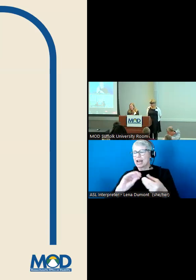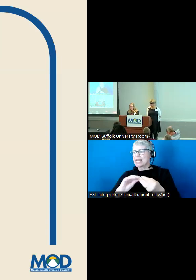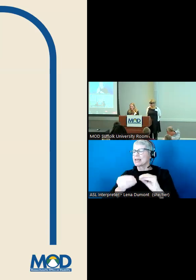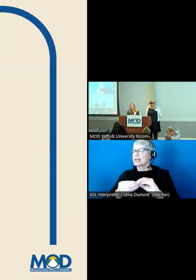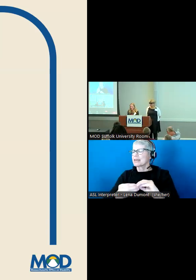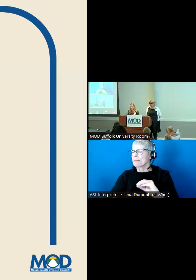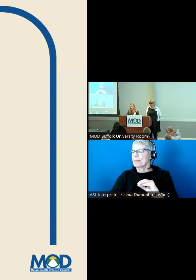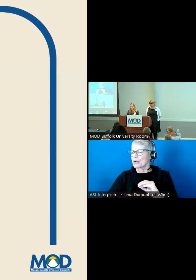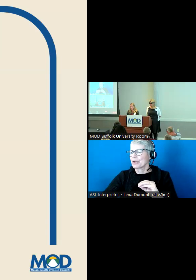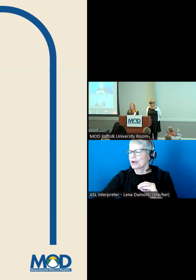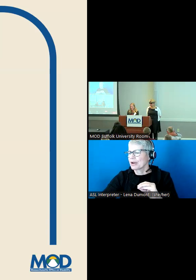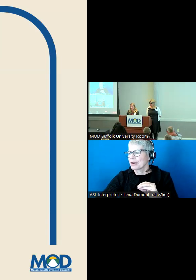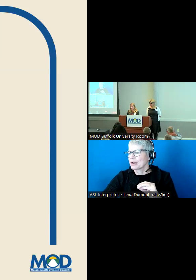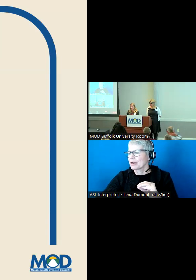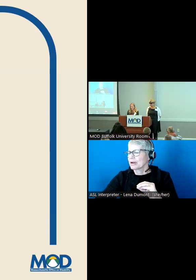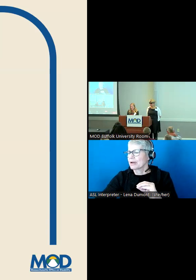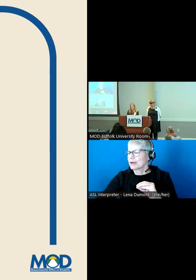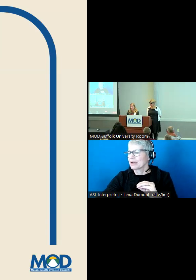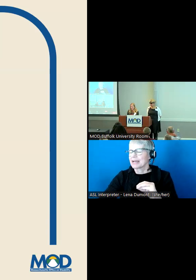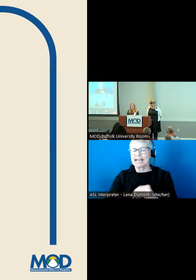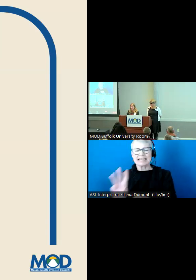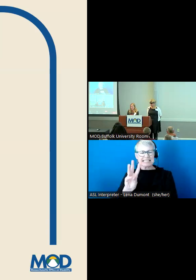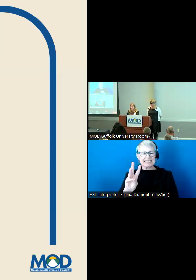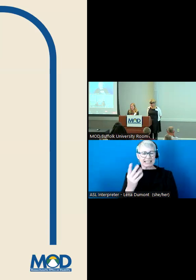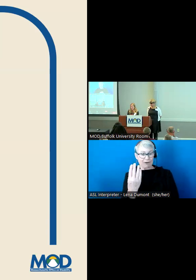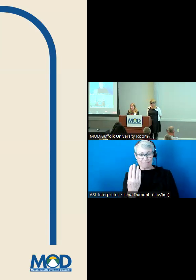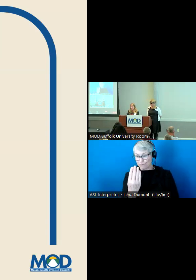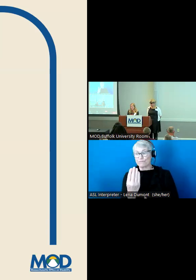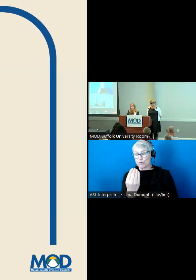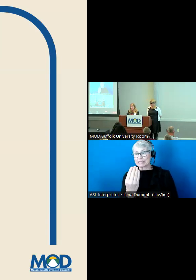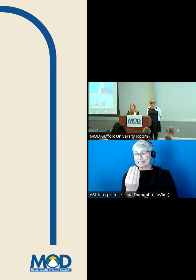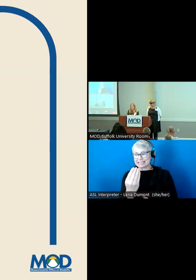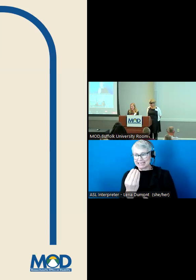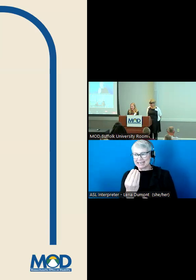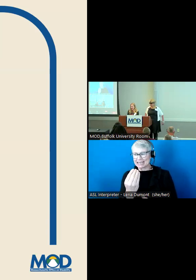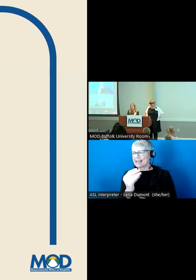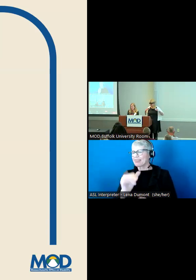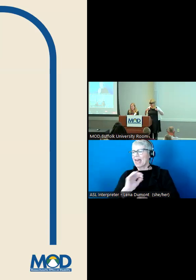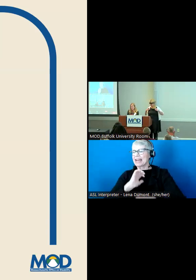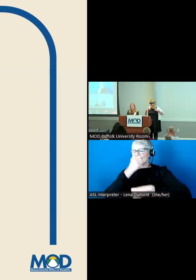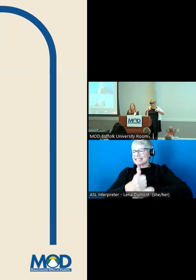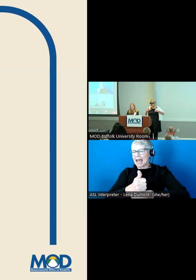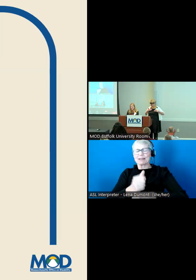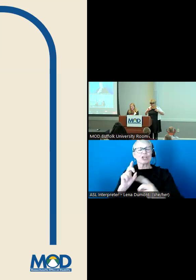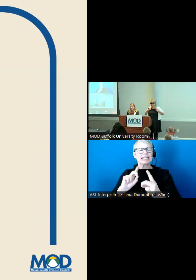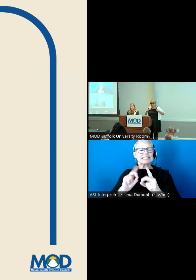The Commonwealth recently hired a new Chief IT Accessibility Officer, Ashley